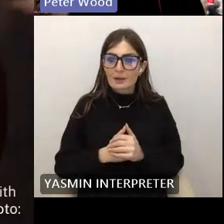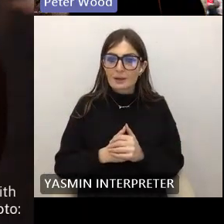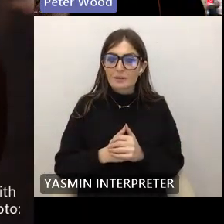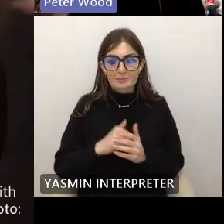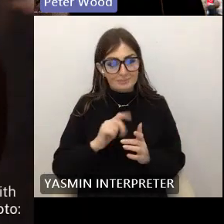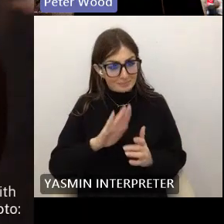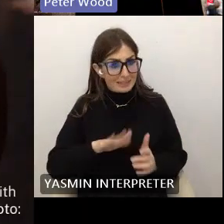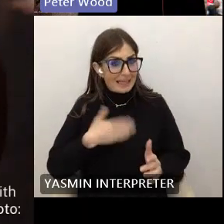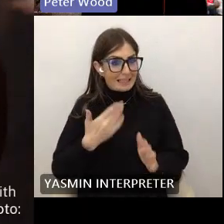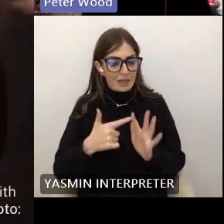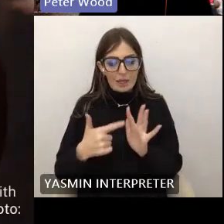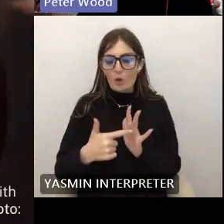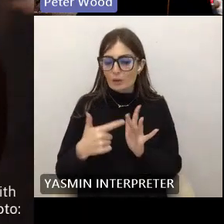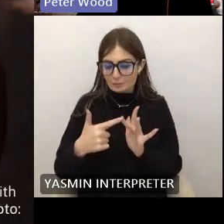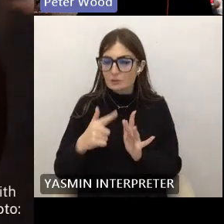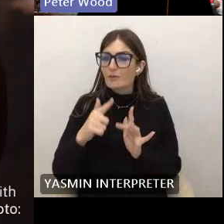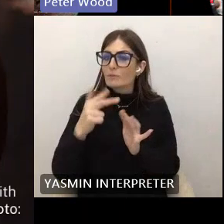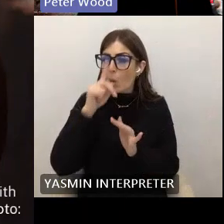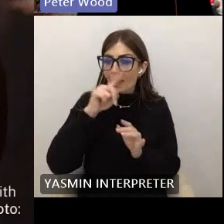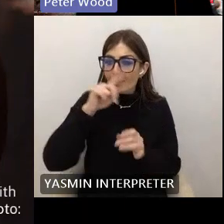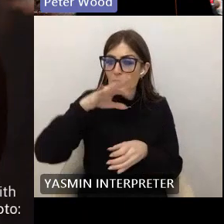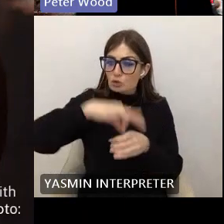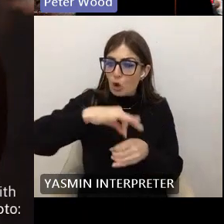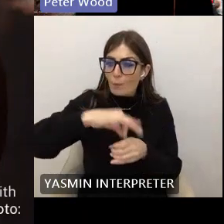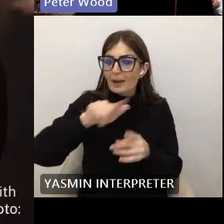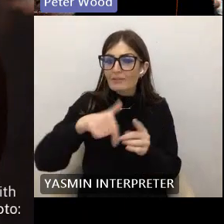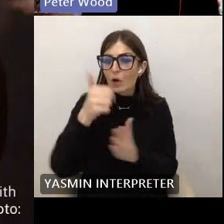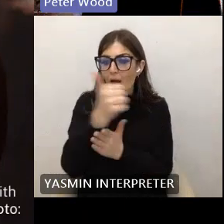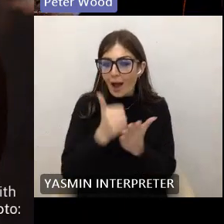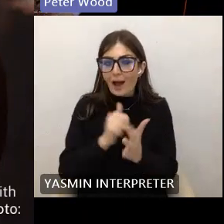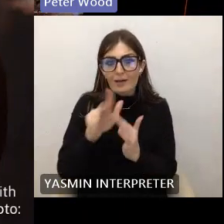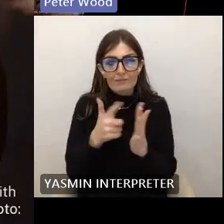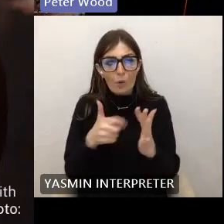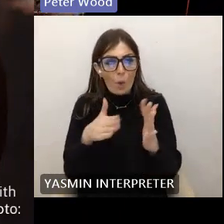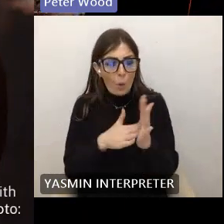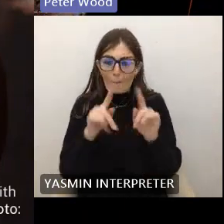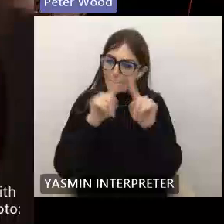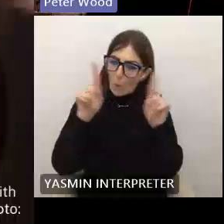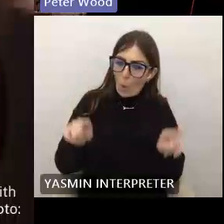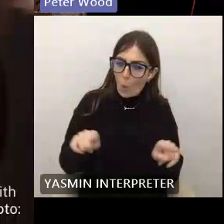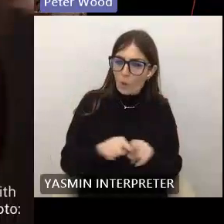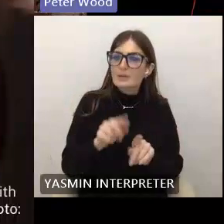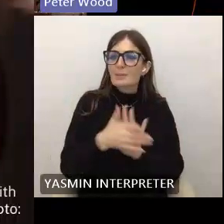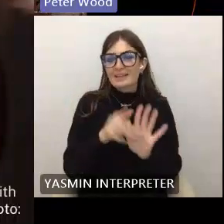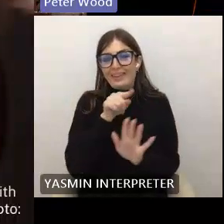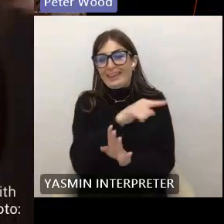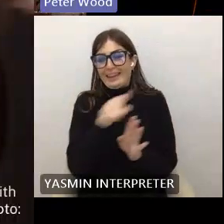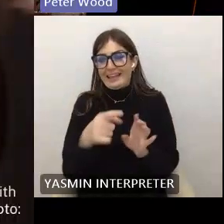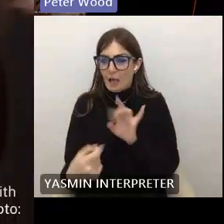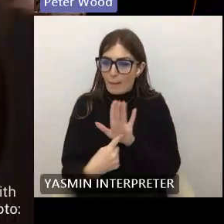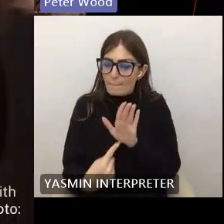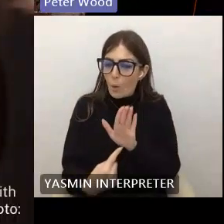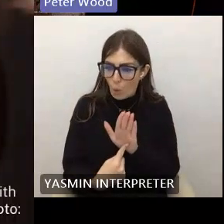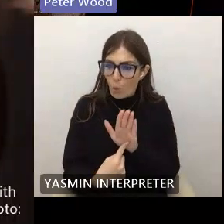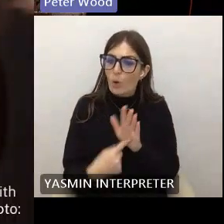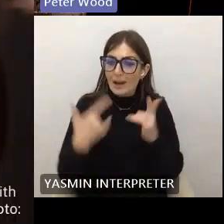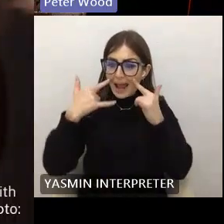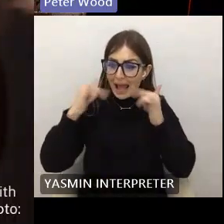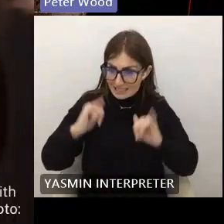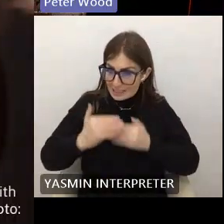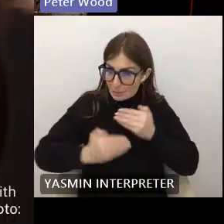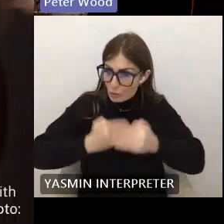of interest for people to nominate for our artform boards. These are our really important assessment process